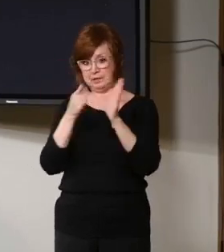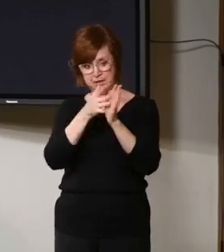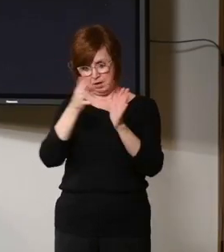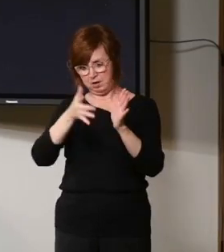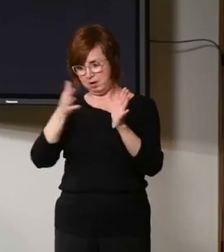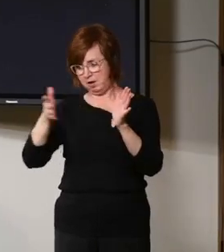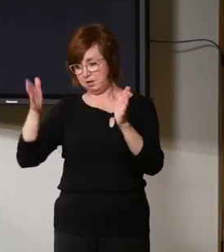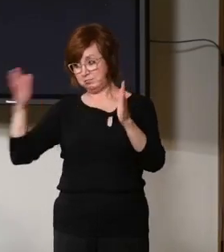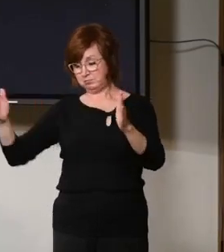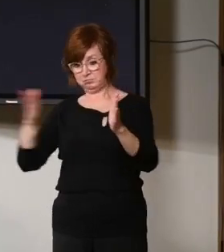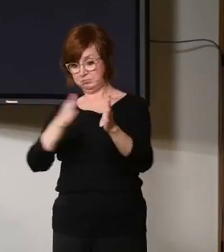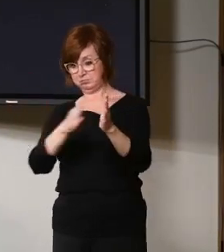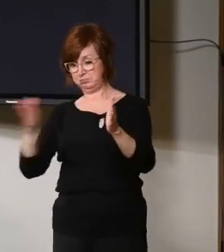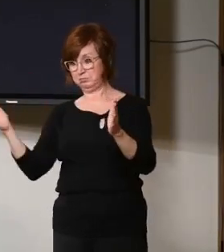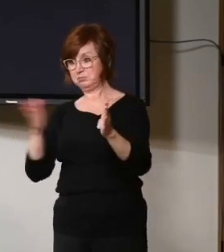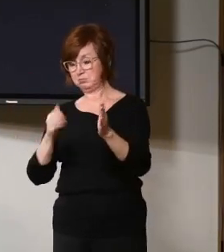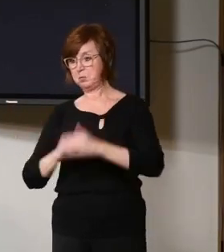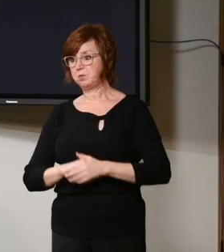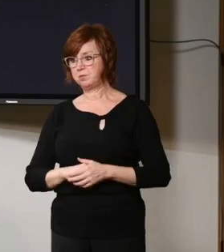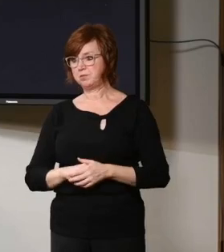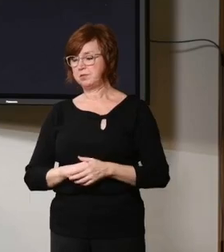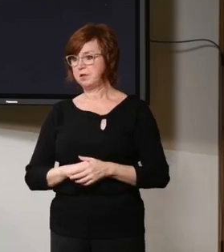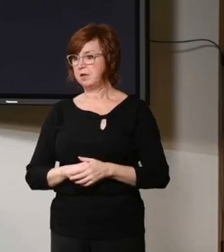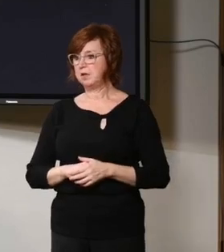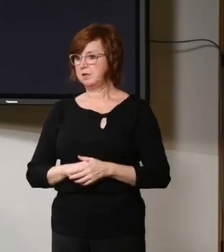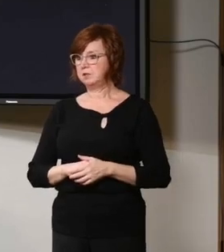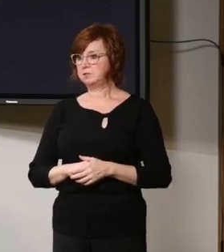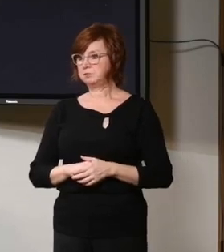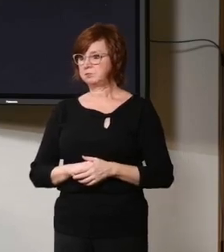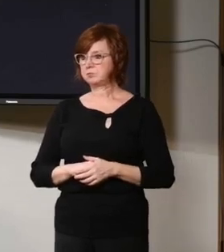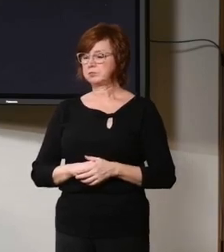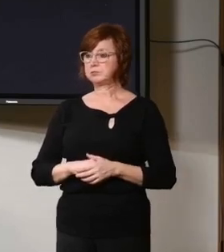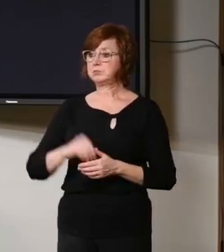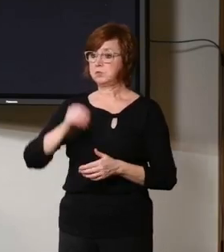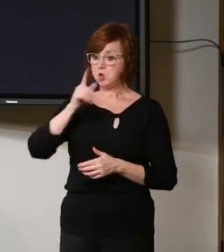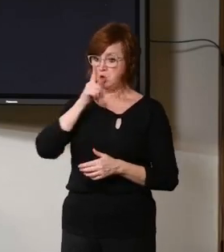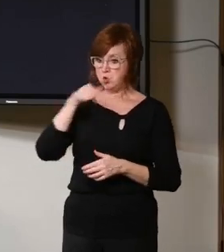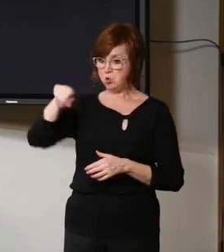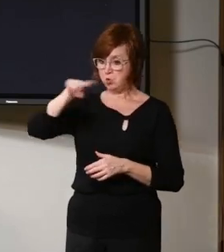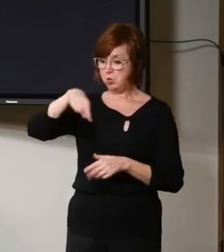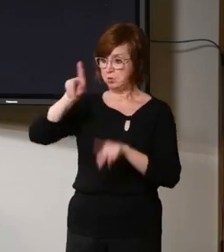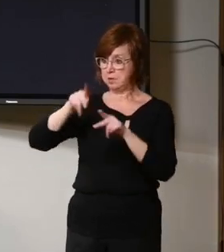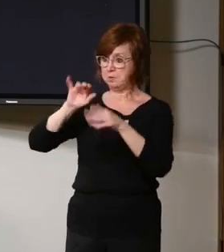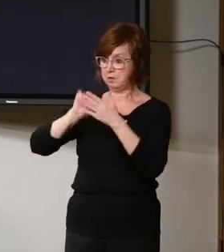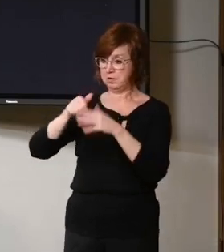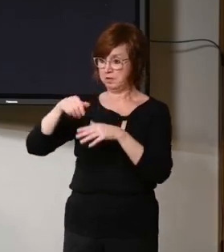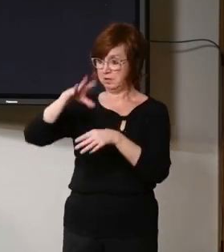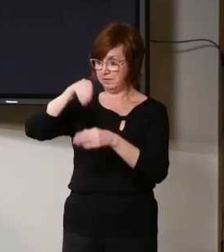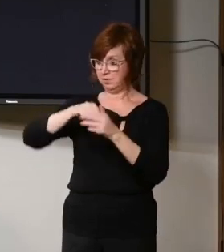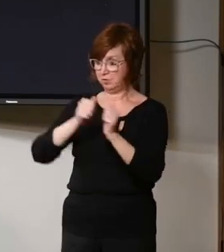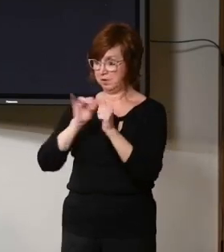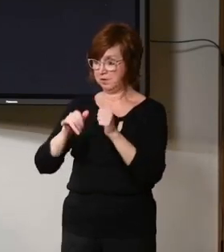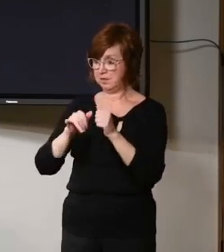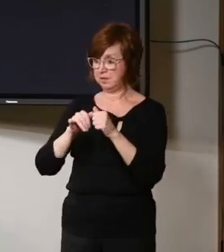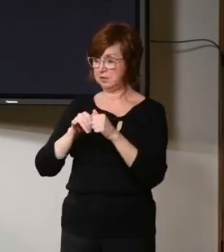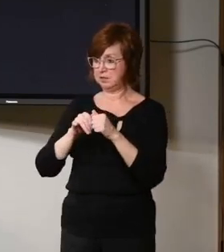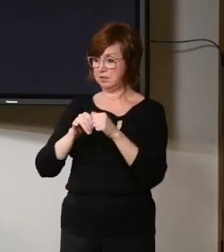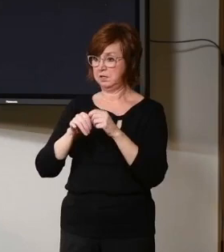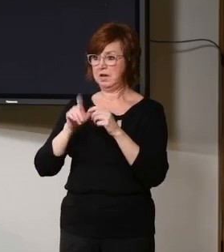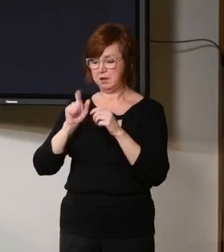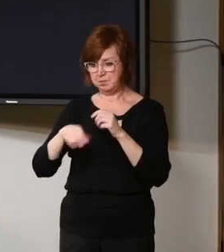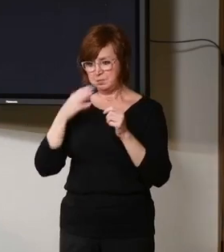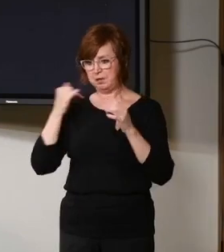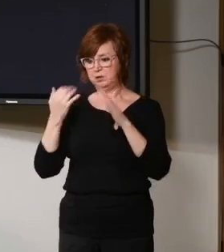But everyone who has been notified really does need to take precautions in terms of being on self-isolation. Do you know that number off the